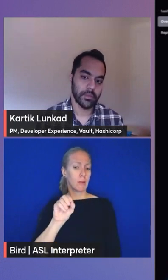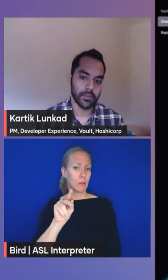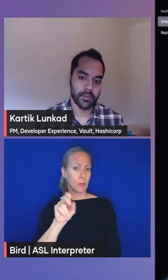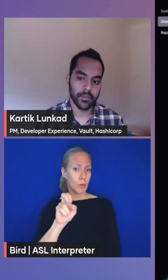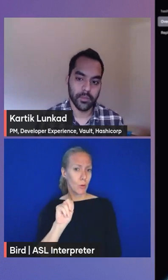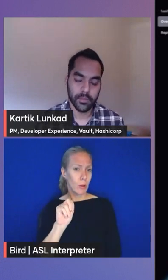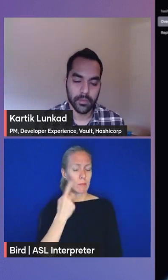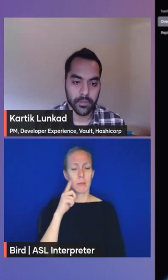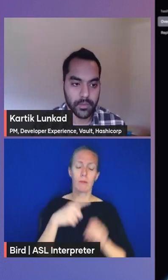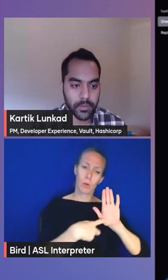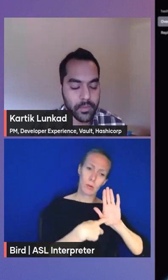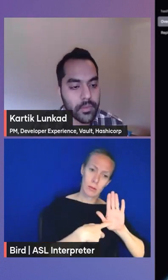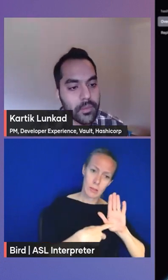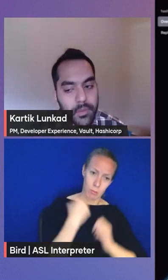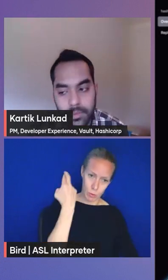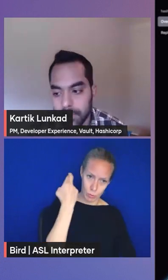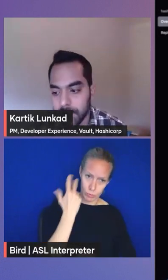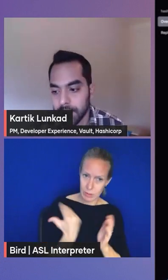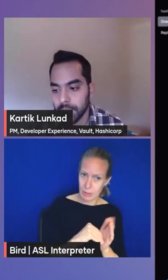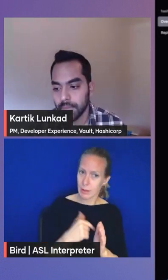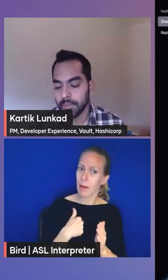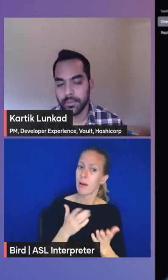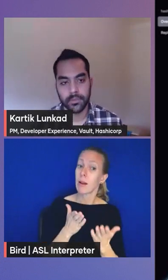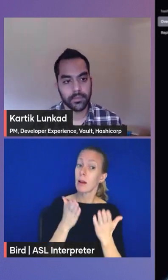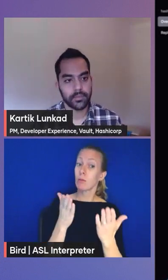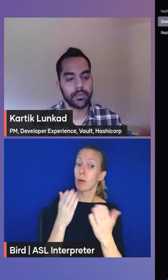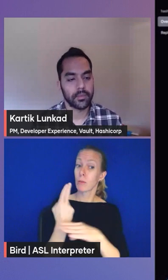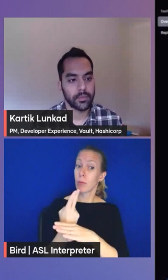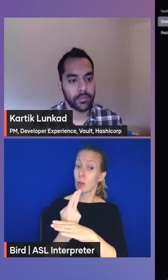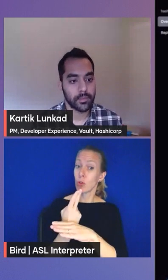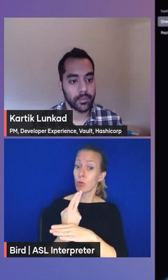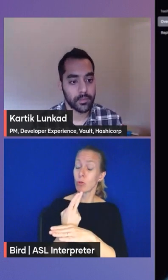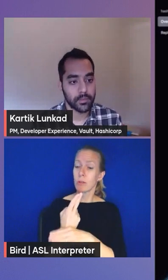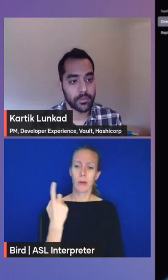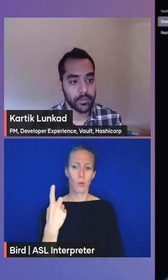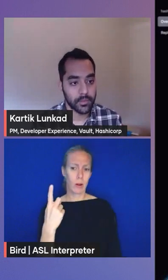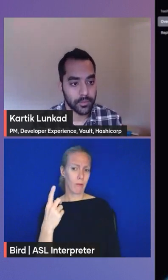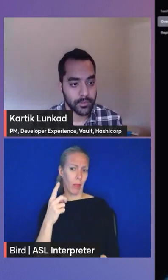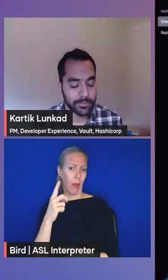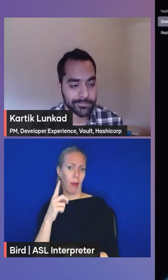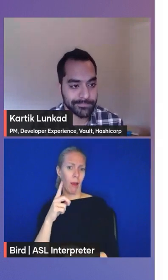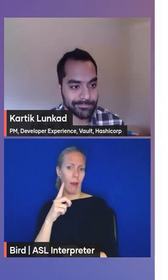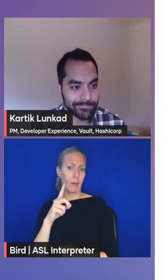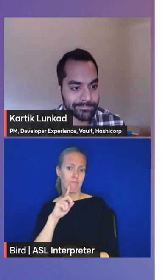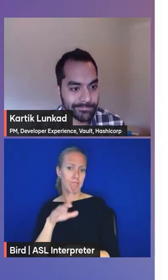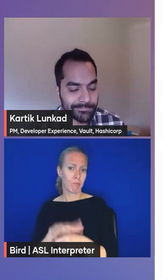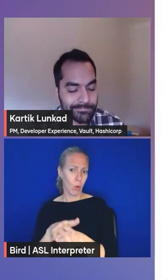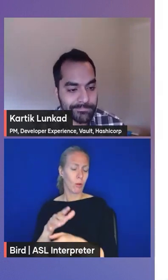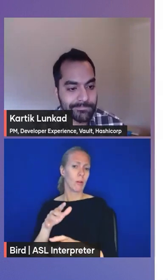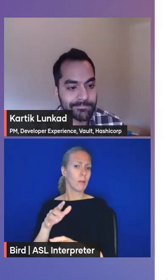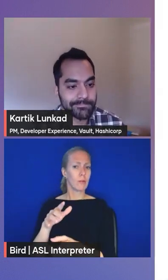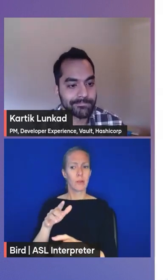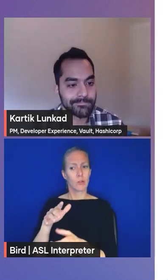demo purpose again, but I recommend using one of the authentication methods as a way to log in.